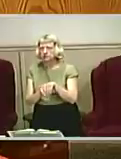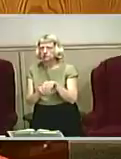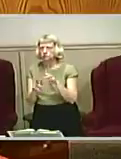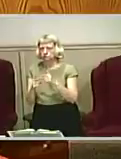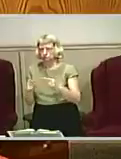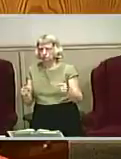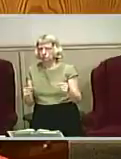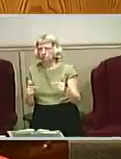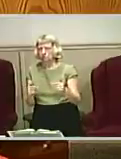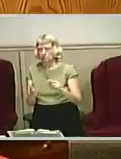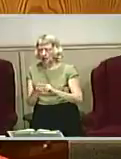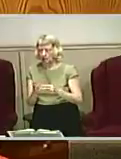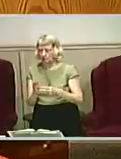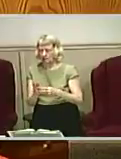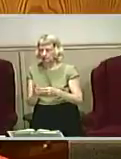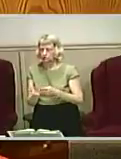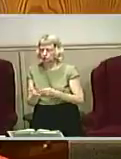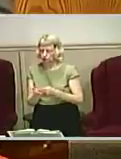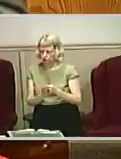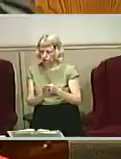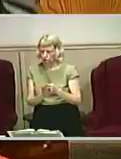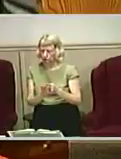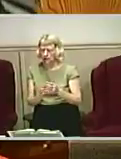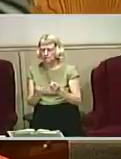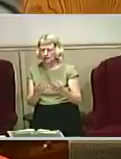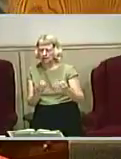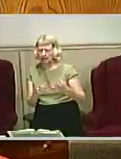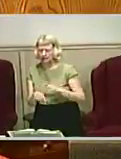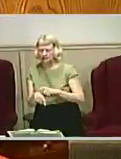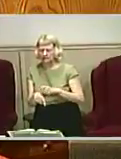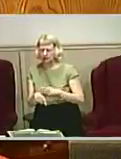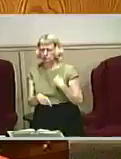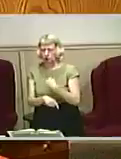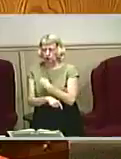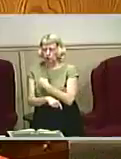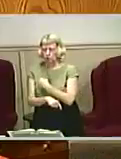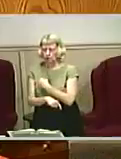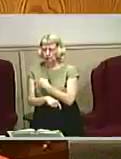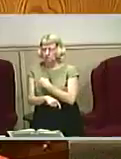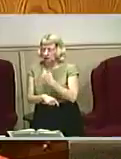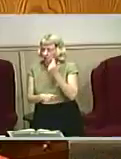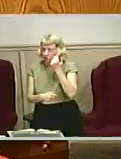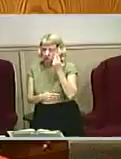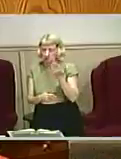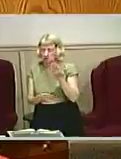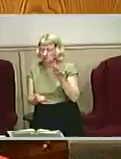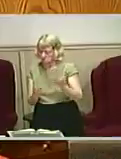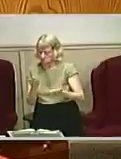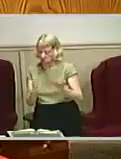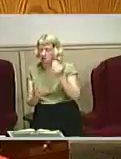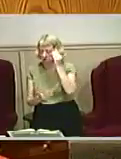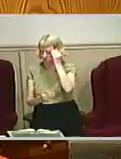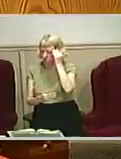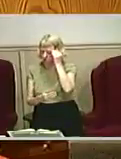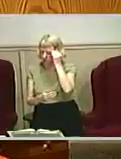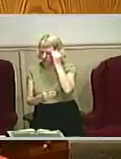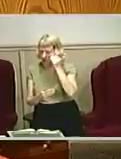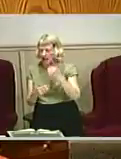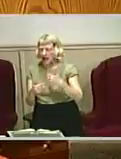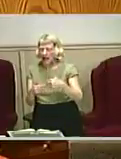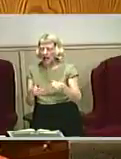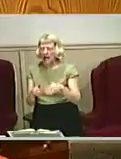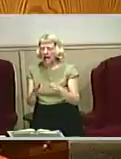then we're allowing truth to work in ourselves. But I think a lot of times we, maybe unconsciously, maybe consciously,